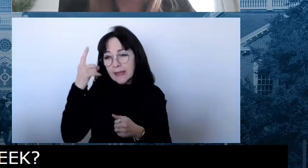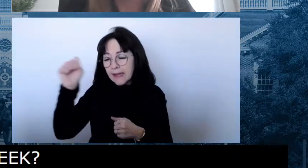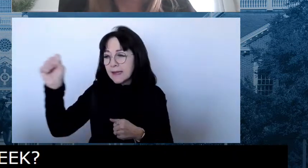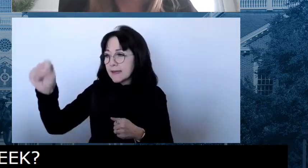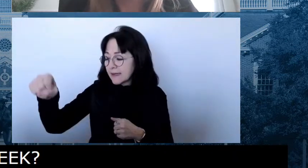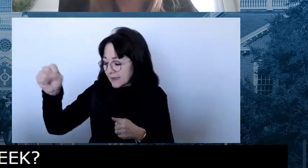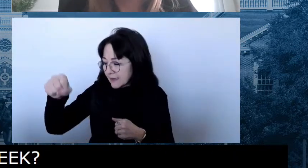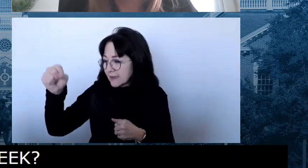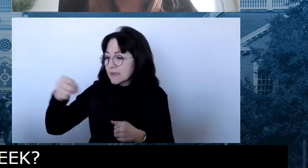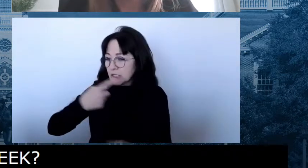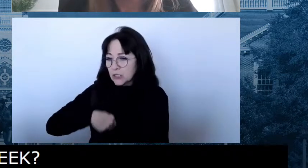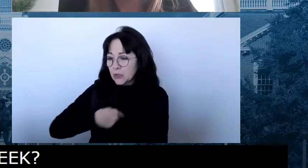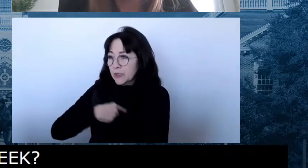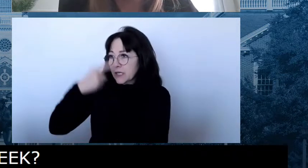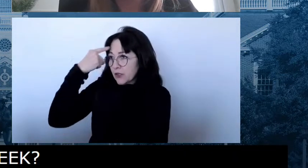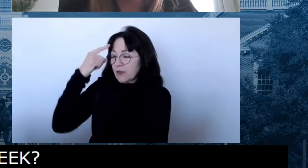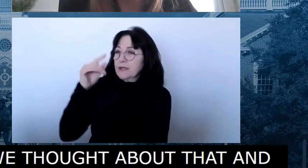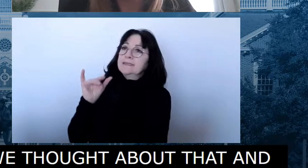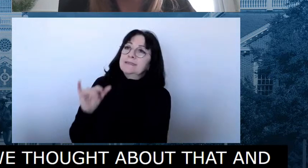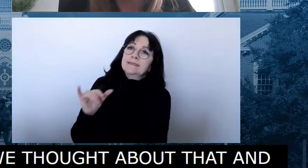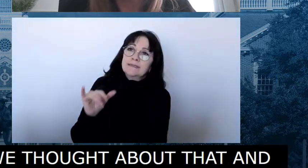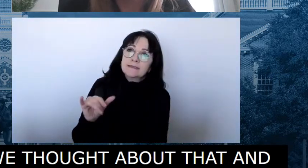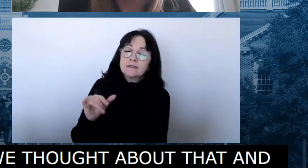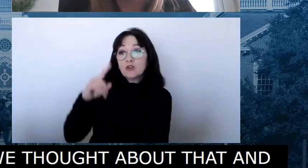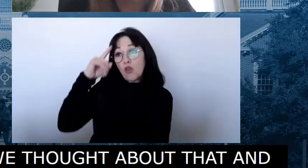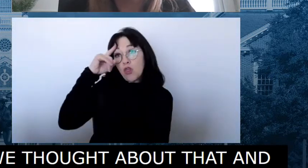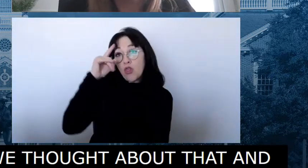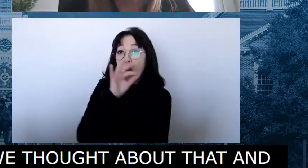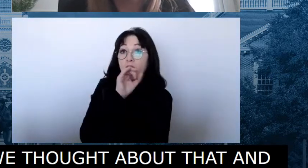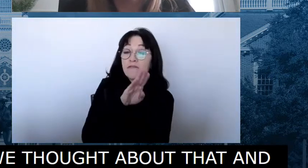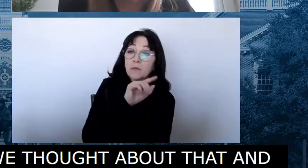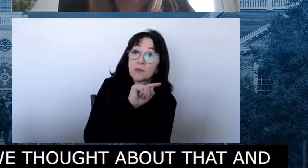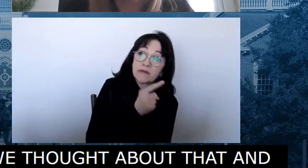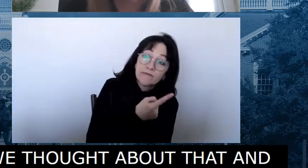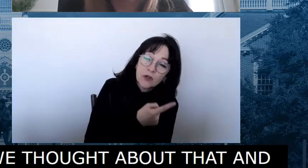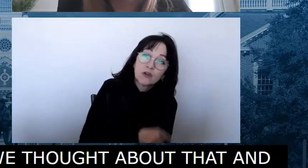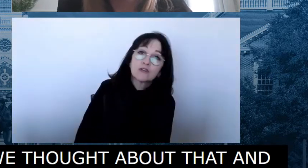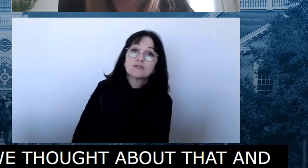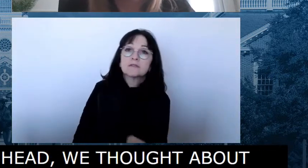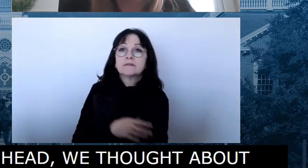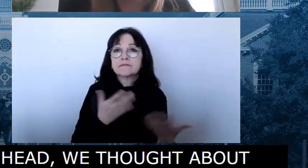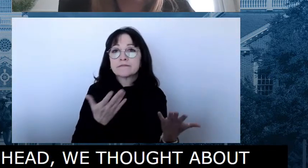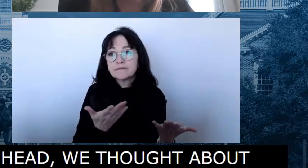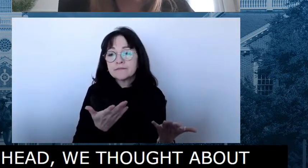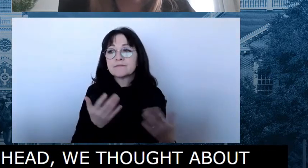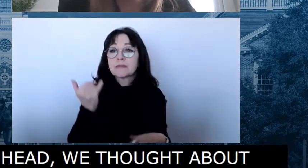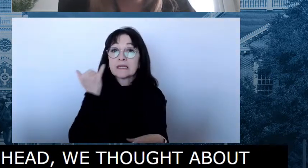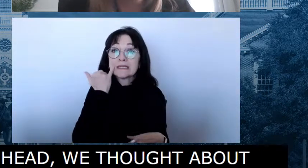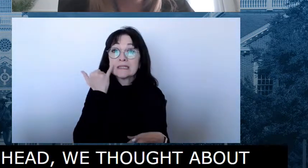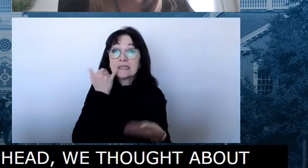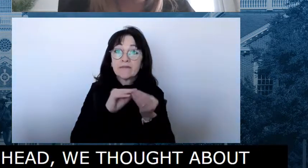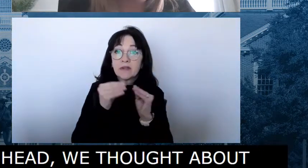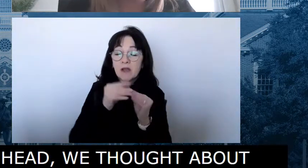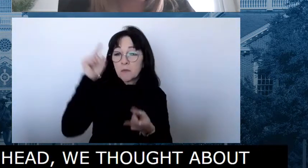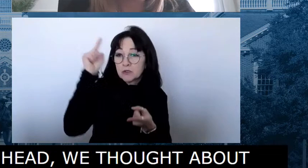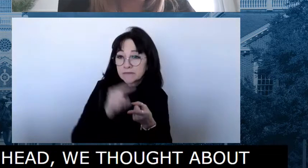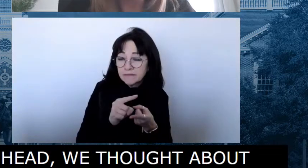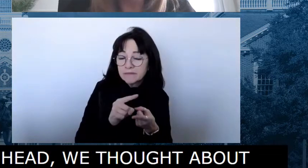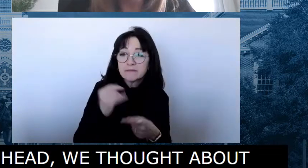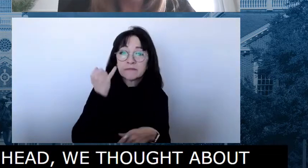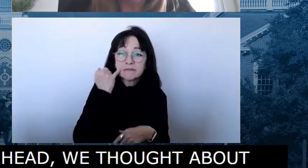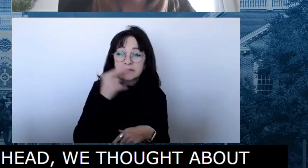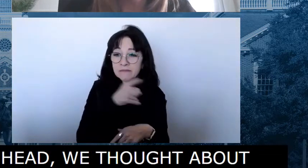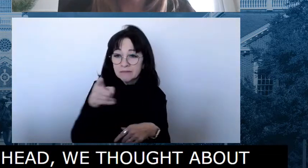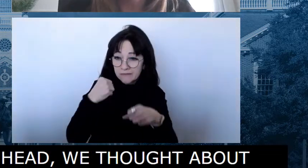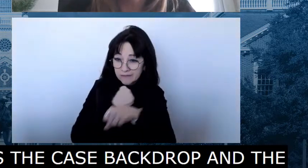the first of this month as if the case backdrop and the data suggested that